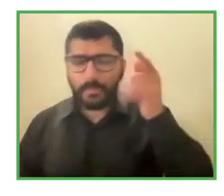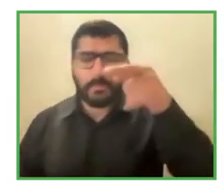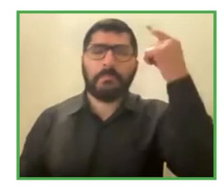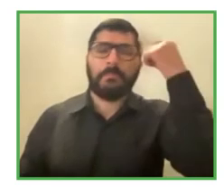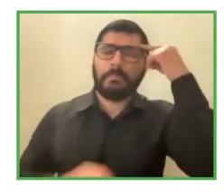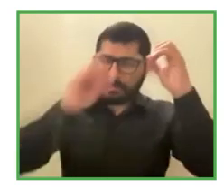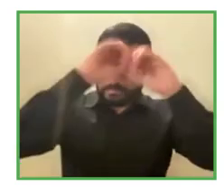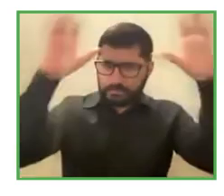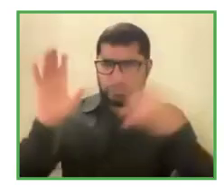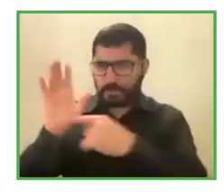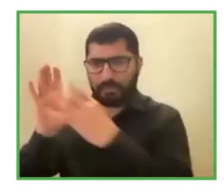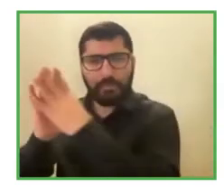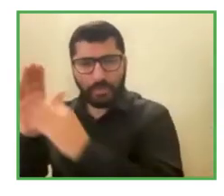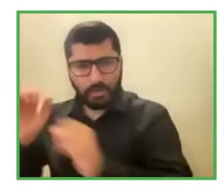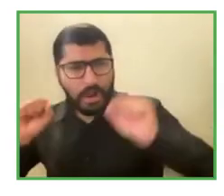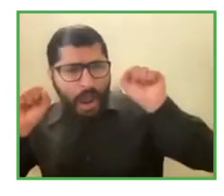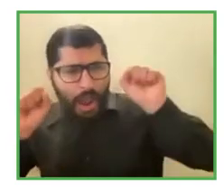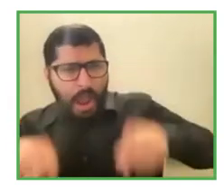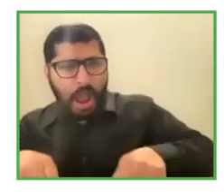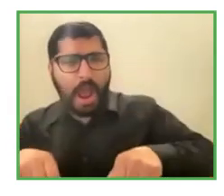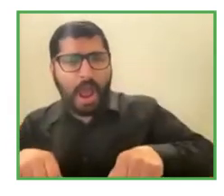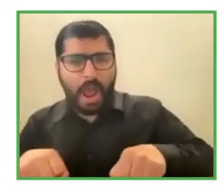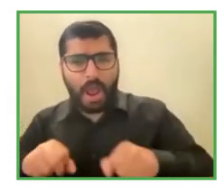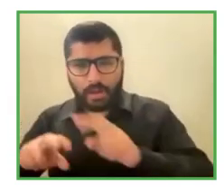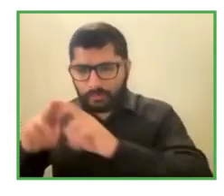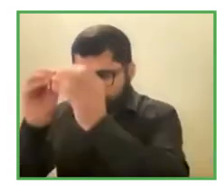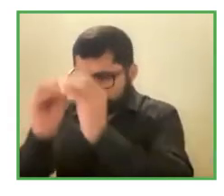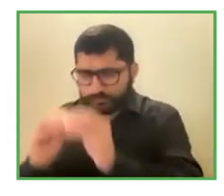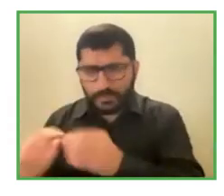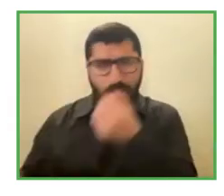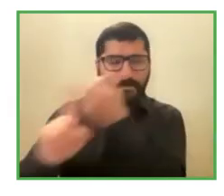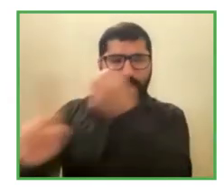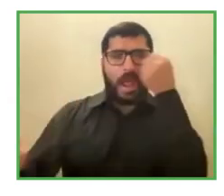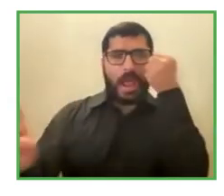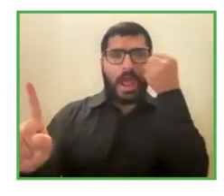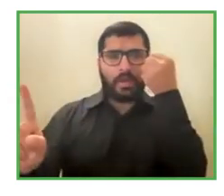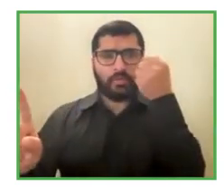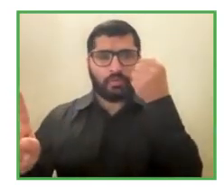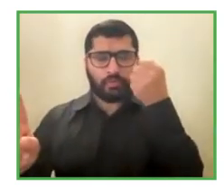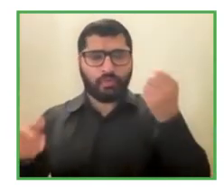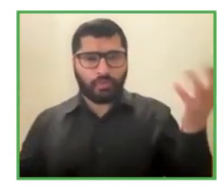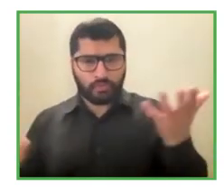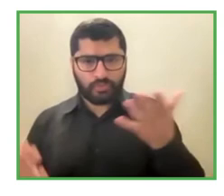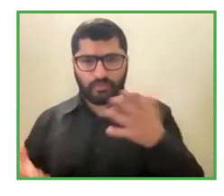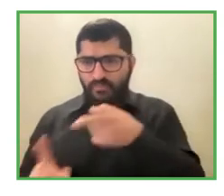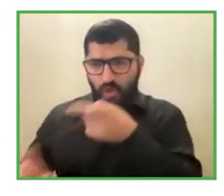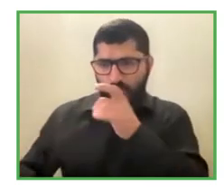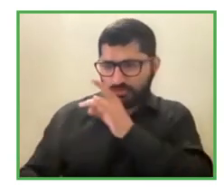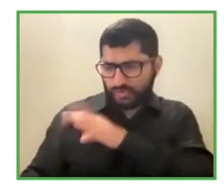program in the labor condition of people with disabilities in Chile?